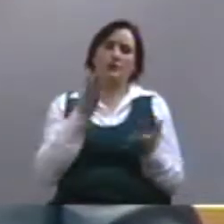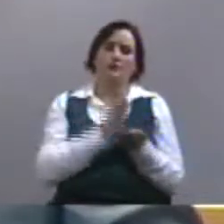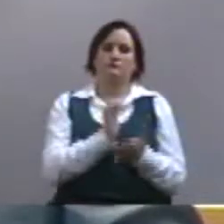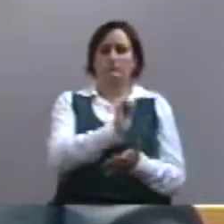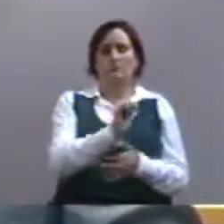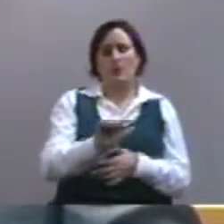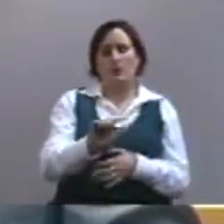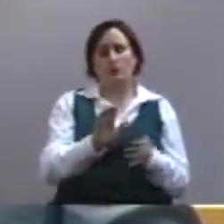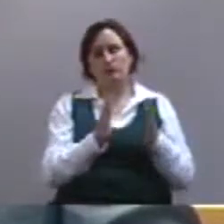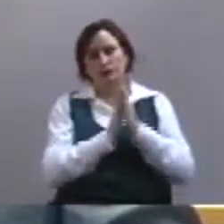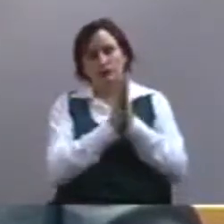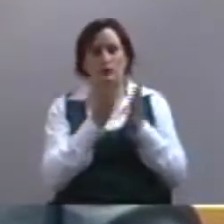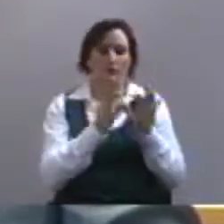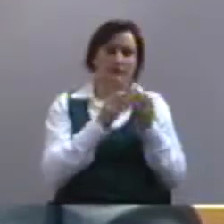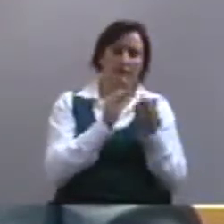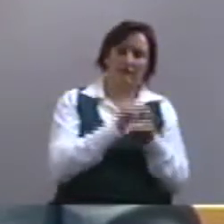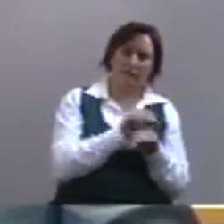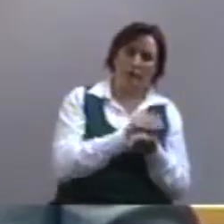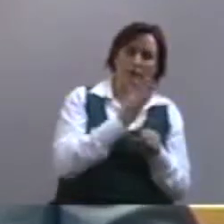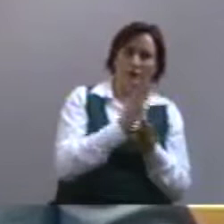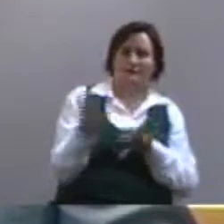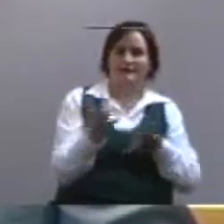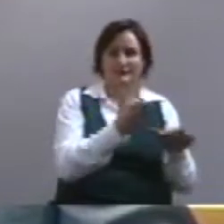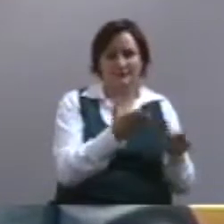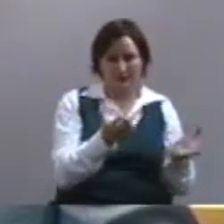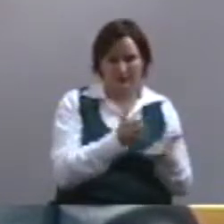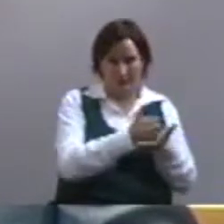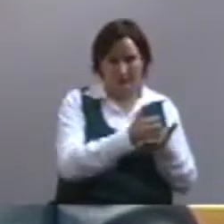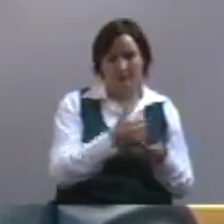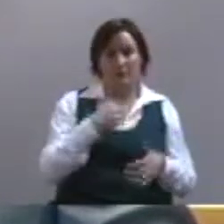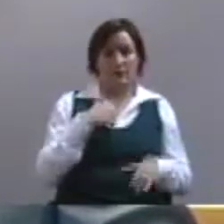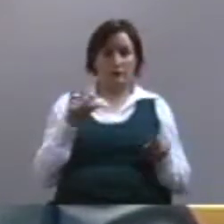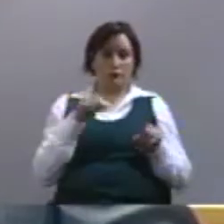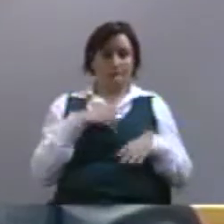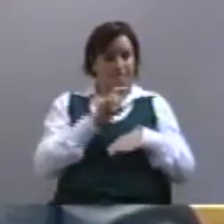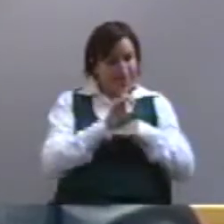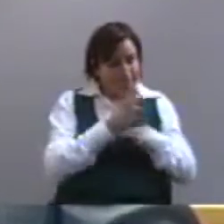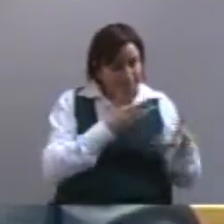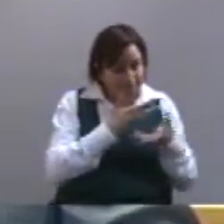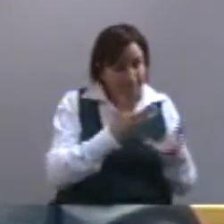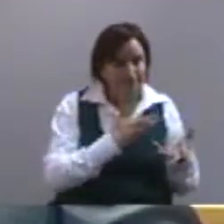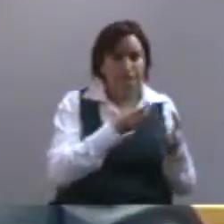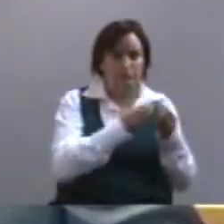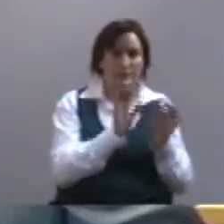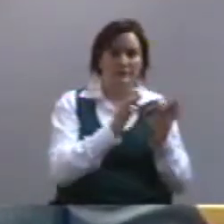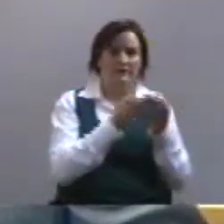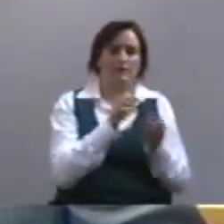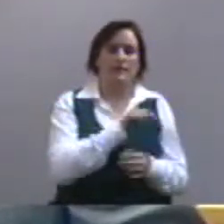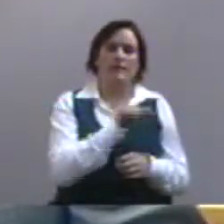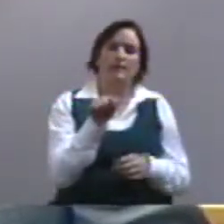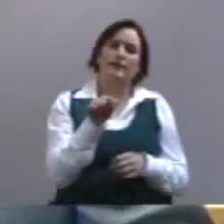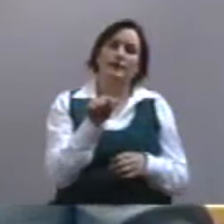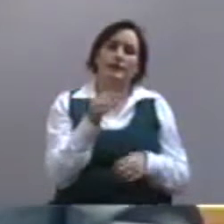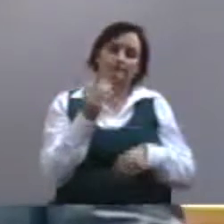church, families and friends. Bereavement counseling is offered to the families on continuous